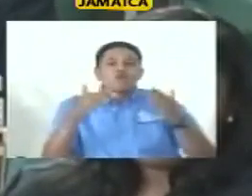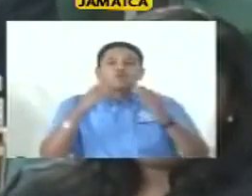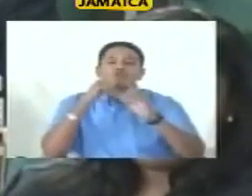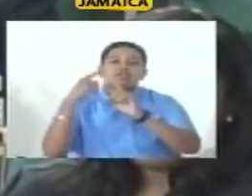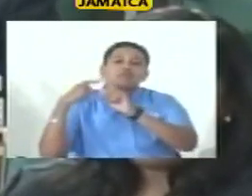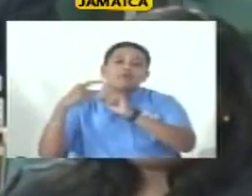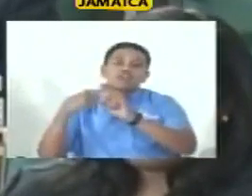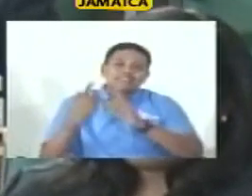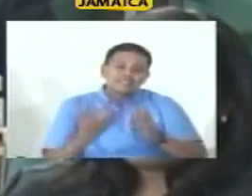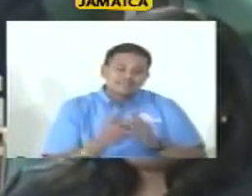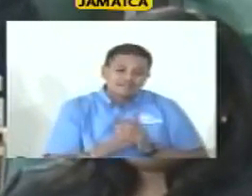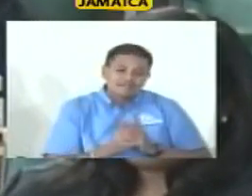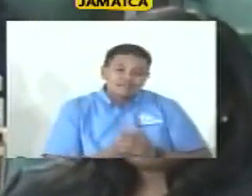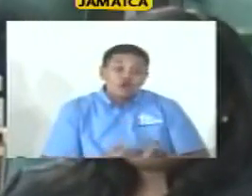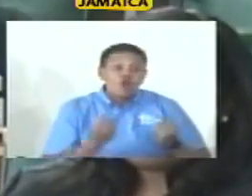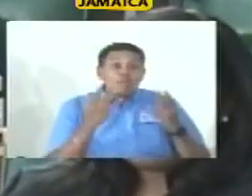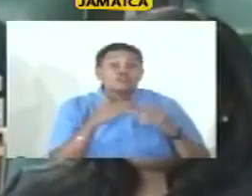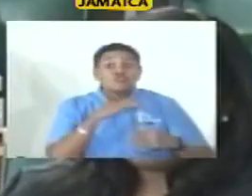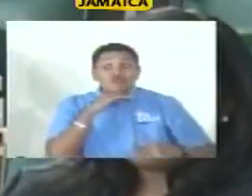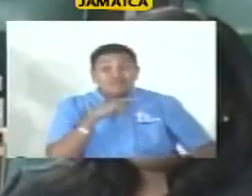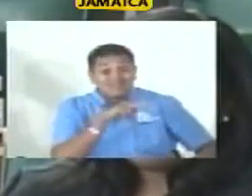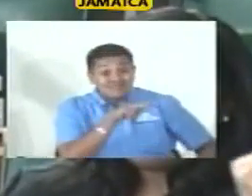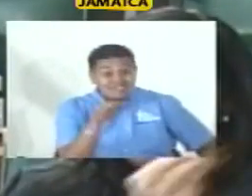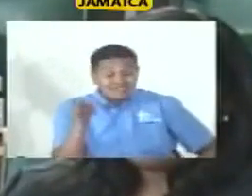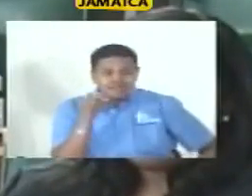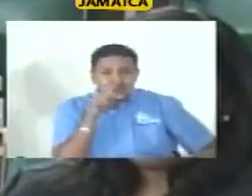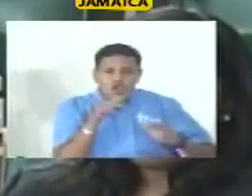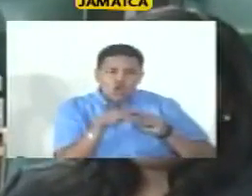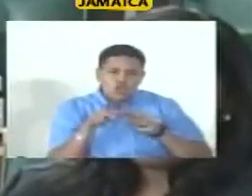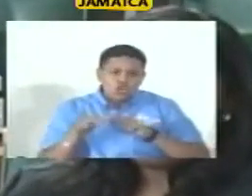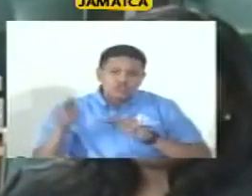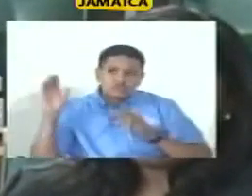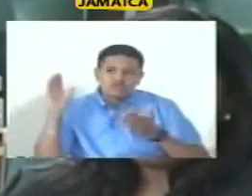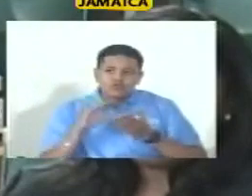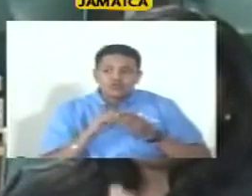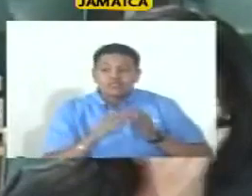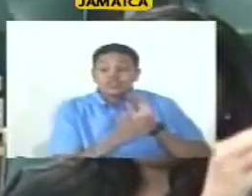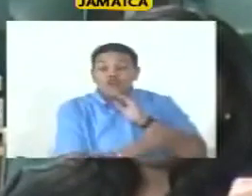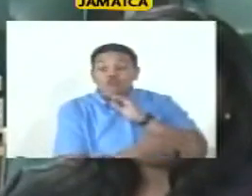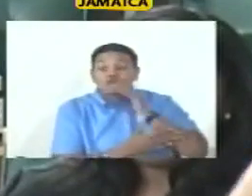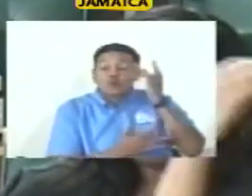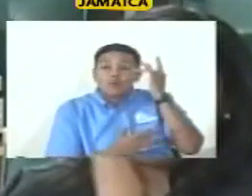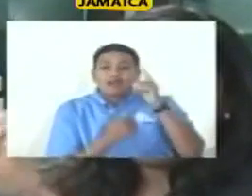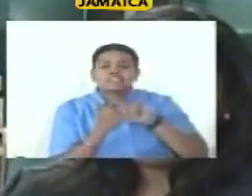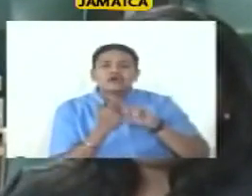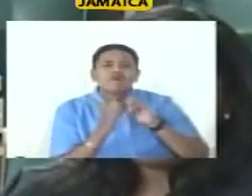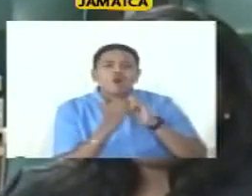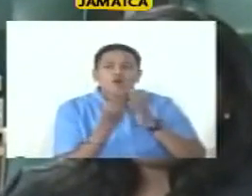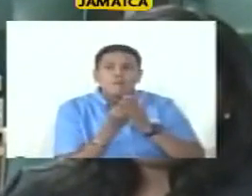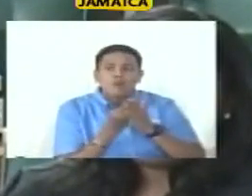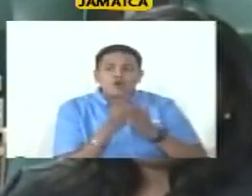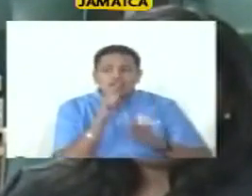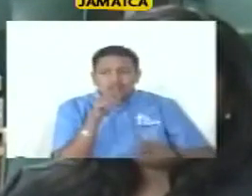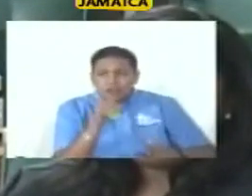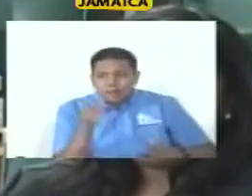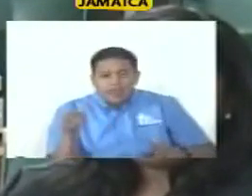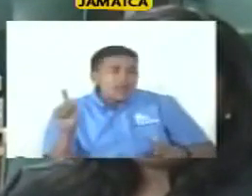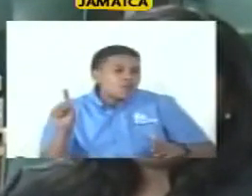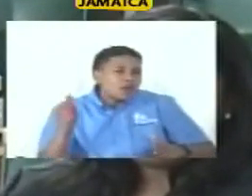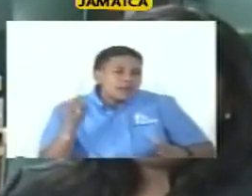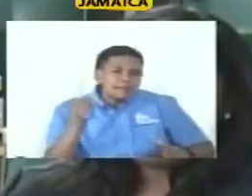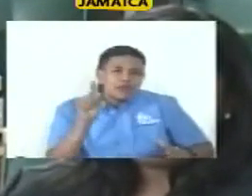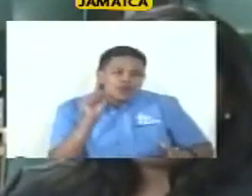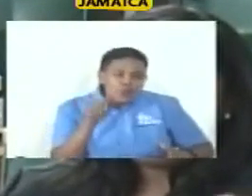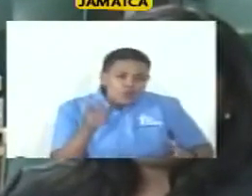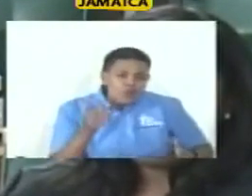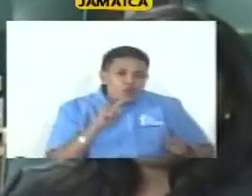positives. The amount of corruption that has been cut out in these countries because of how the money is paid and where it is paid.